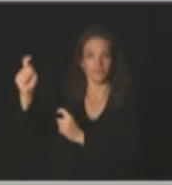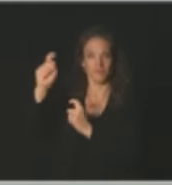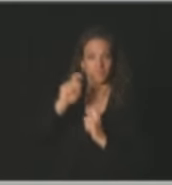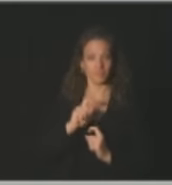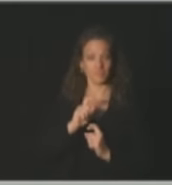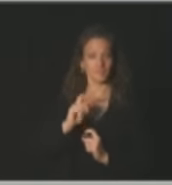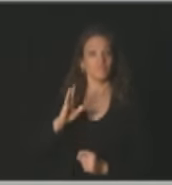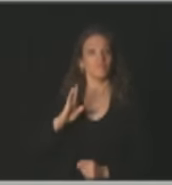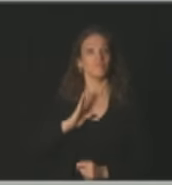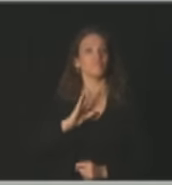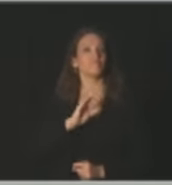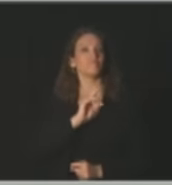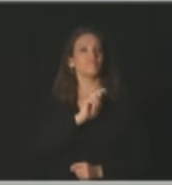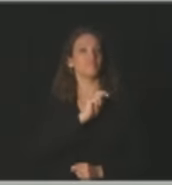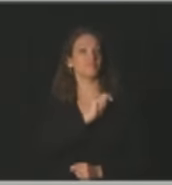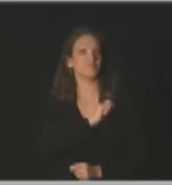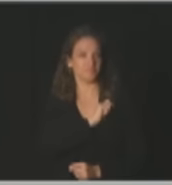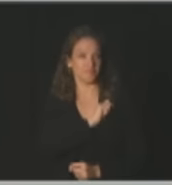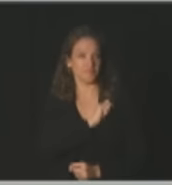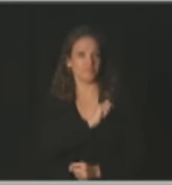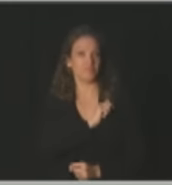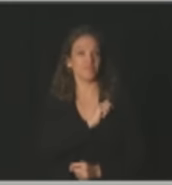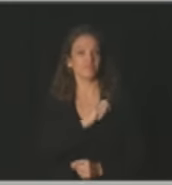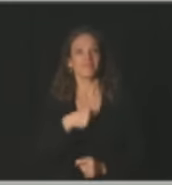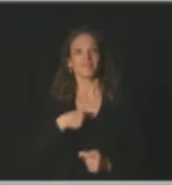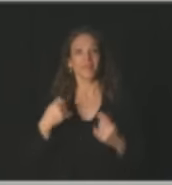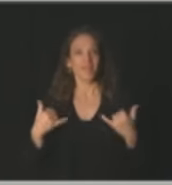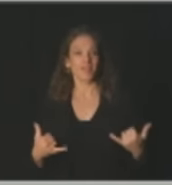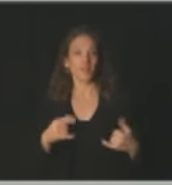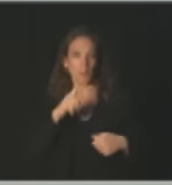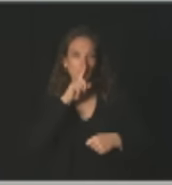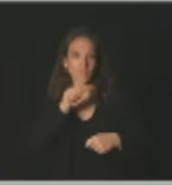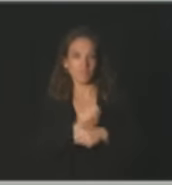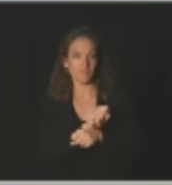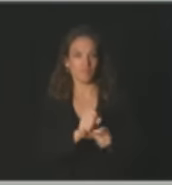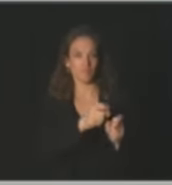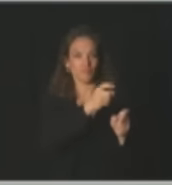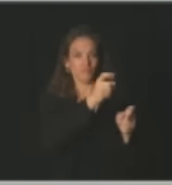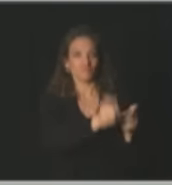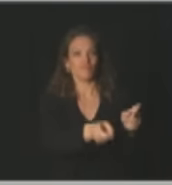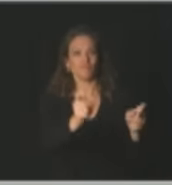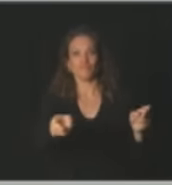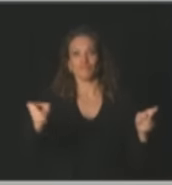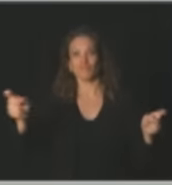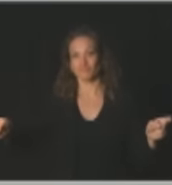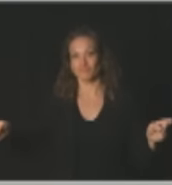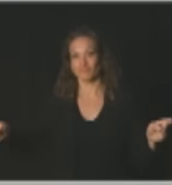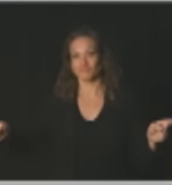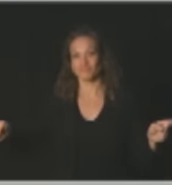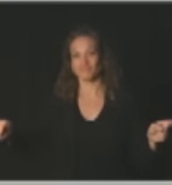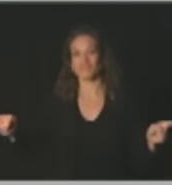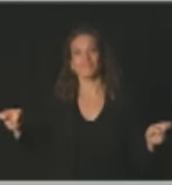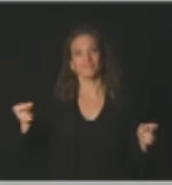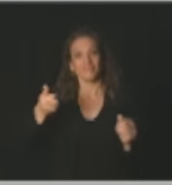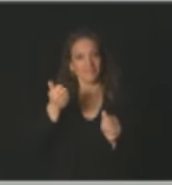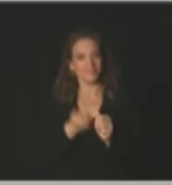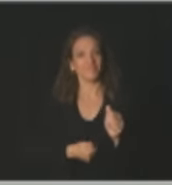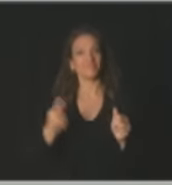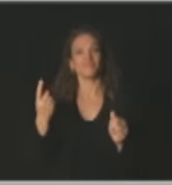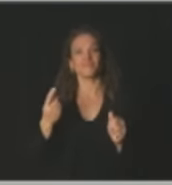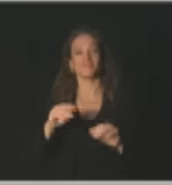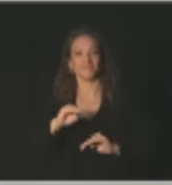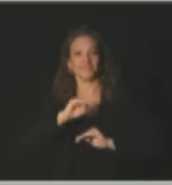by the Board of Trustees, I do hereby confer upon each of you who have satisfied